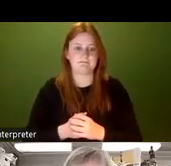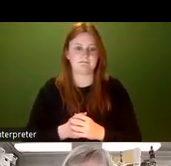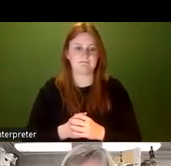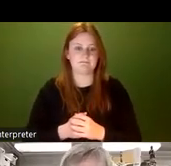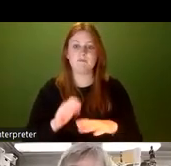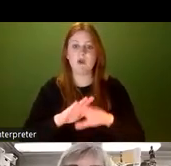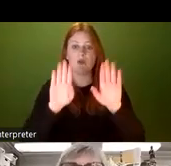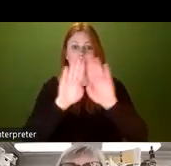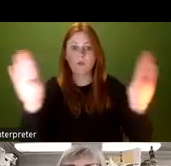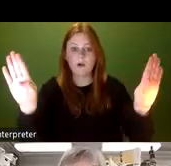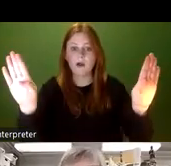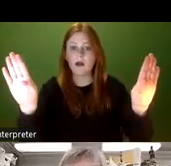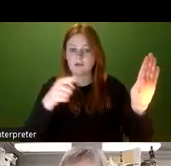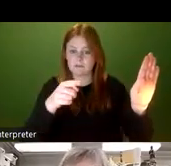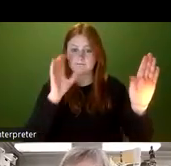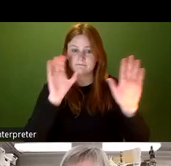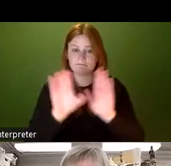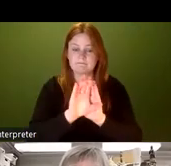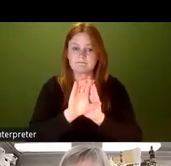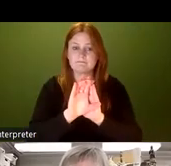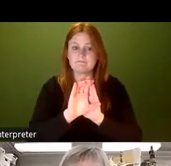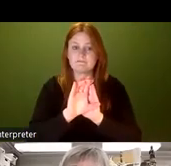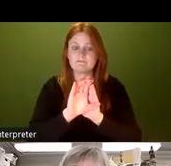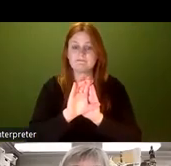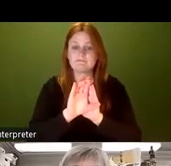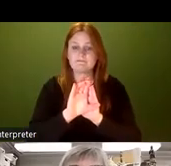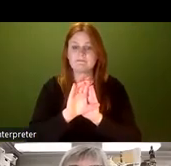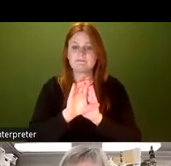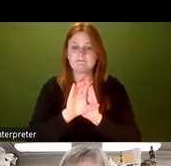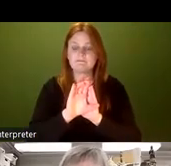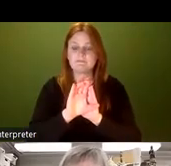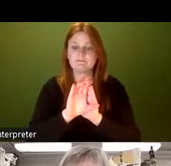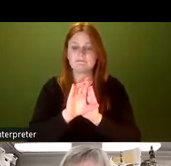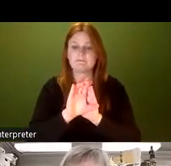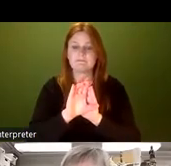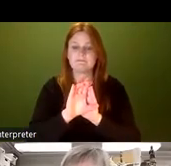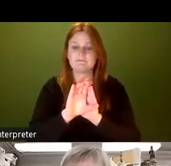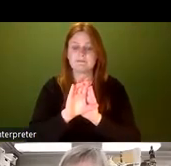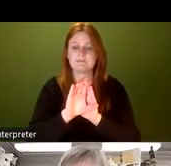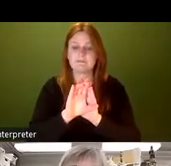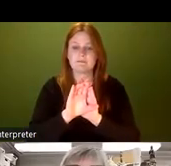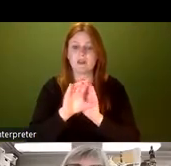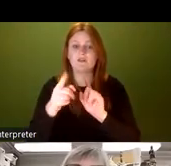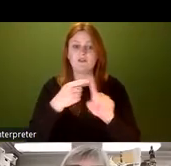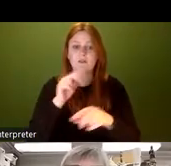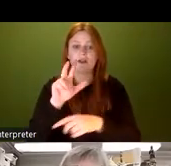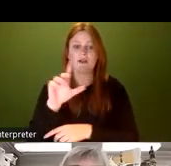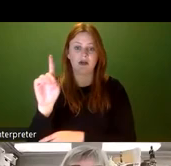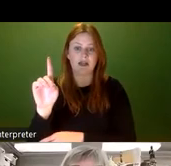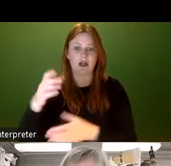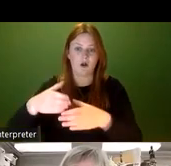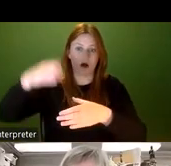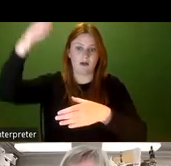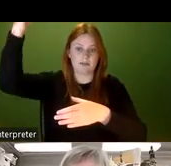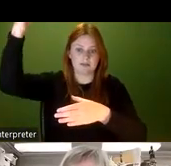a print, and that's taken from one of my three-dimensional columns and kind